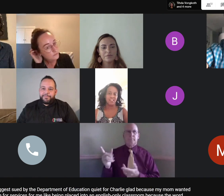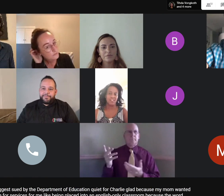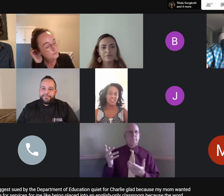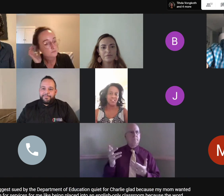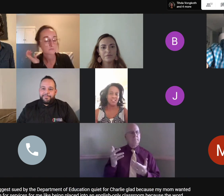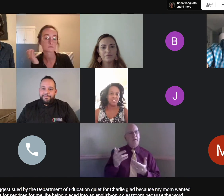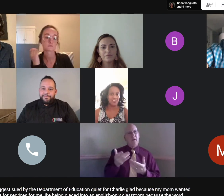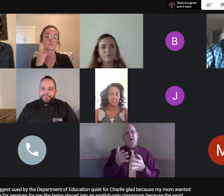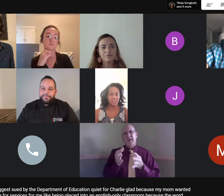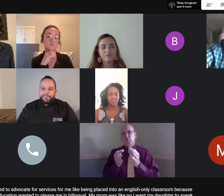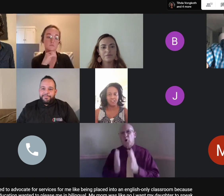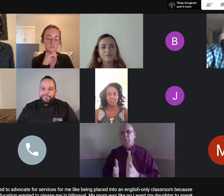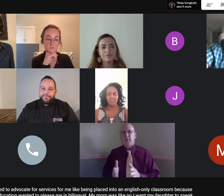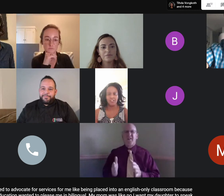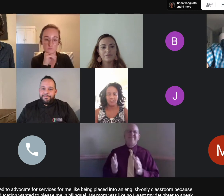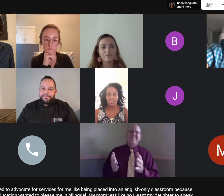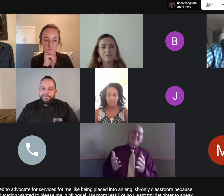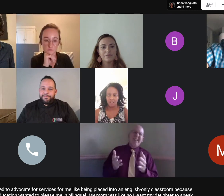interpreters not